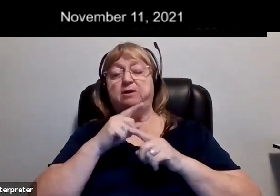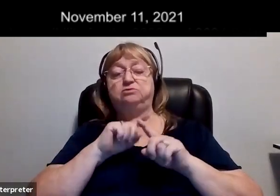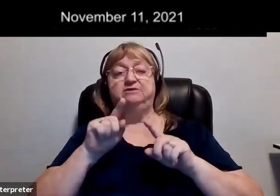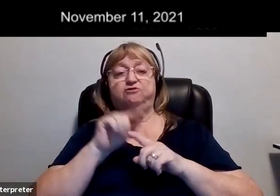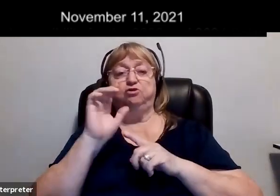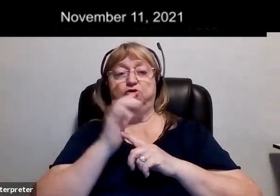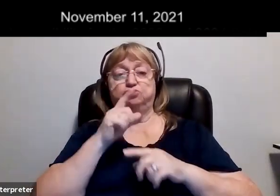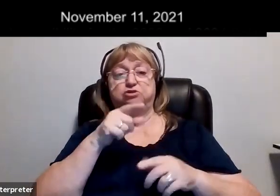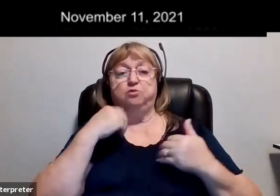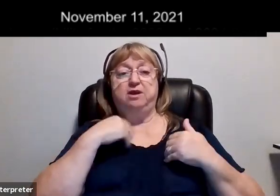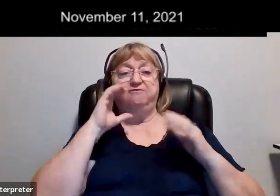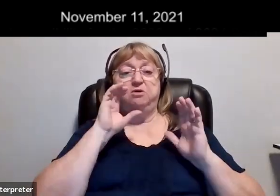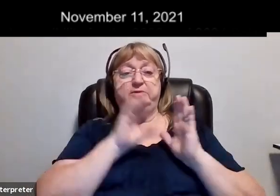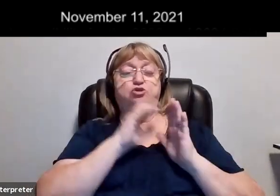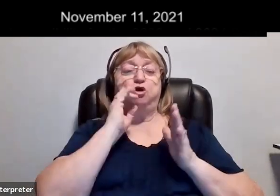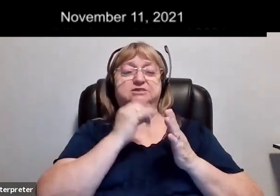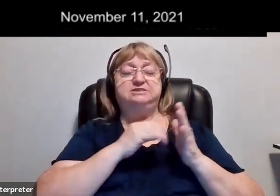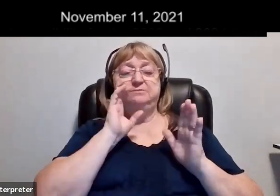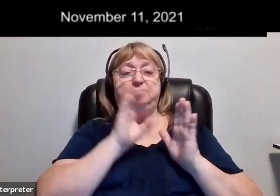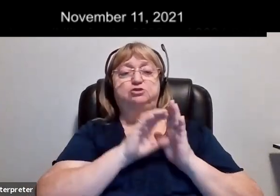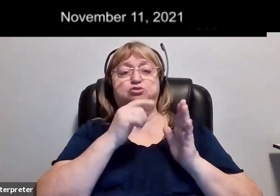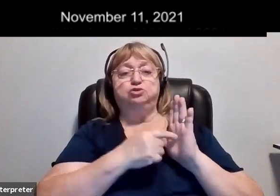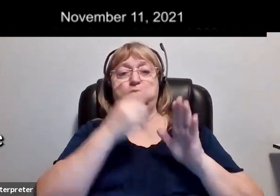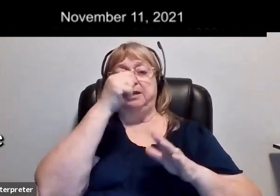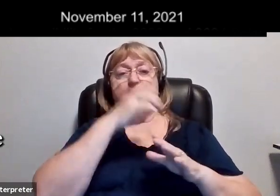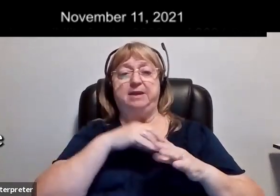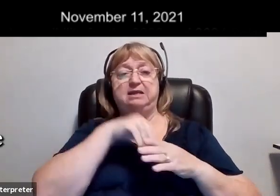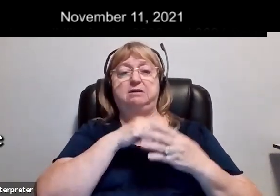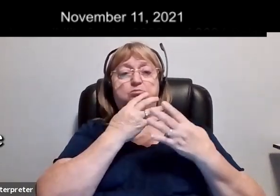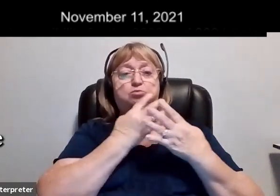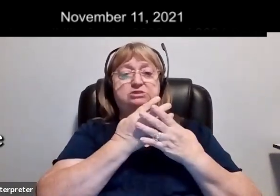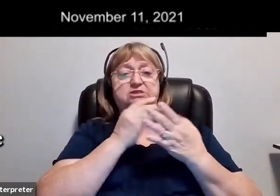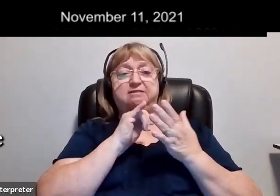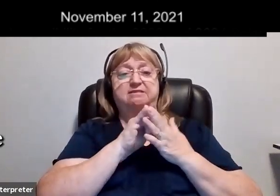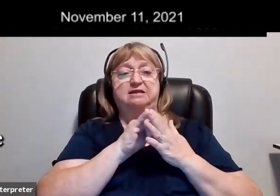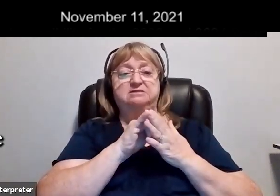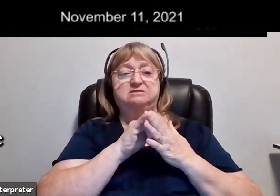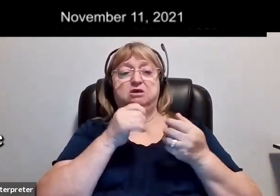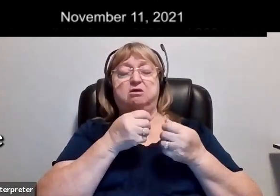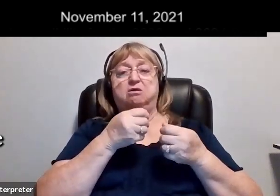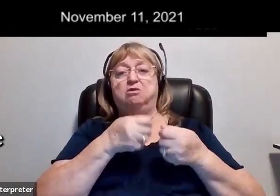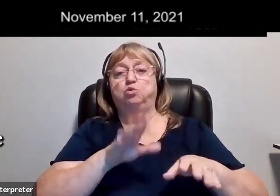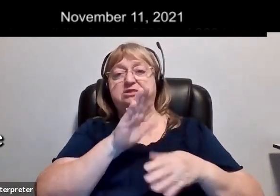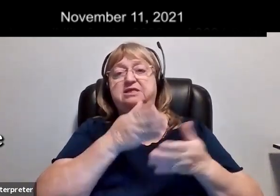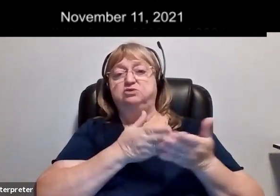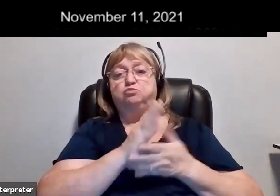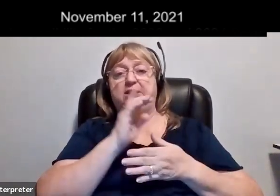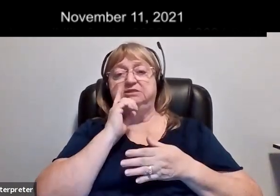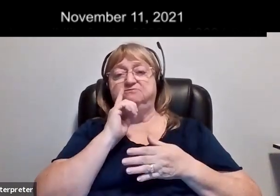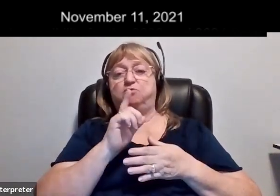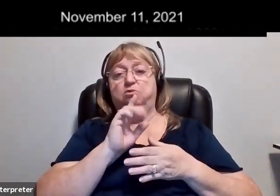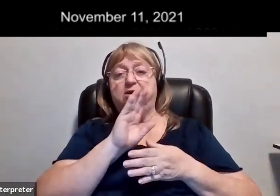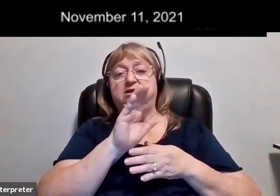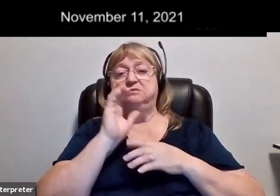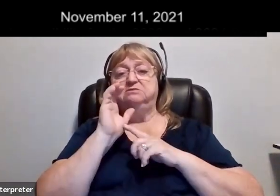a picture, an artistic picture showing a man in prison that is losing the stripes of his costume, of his